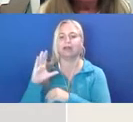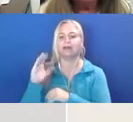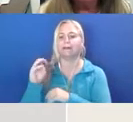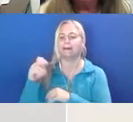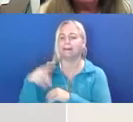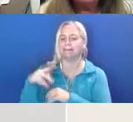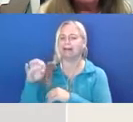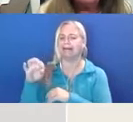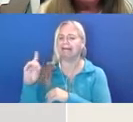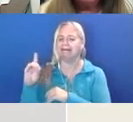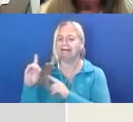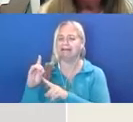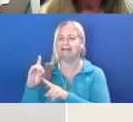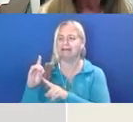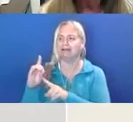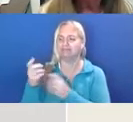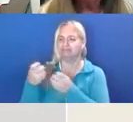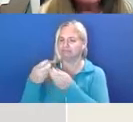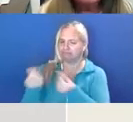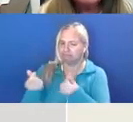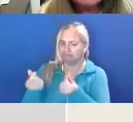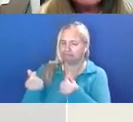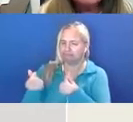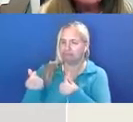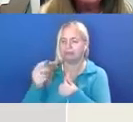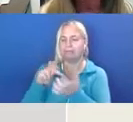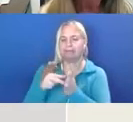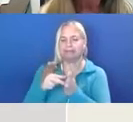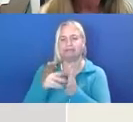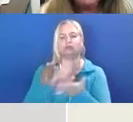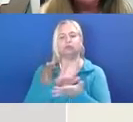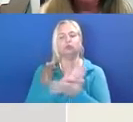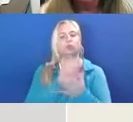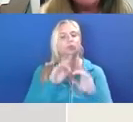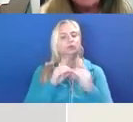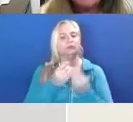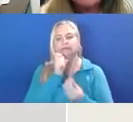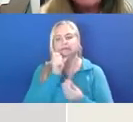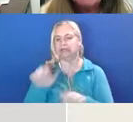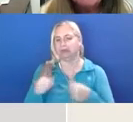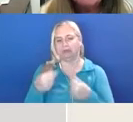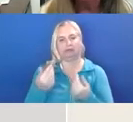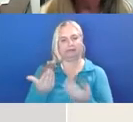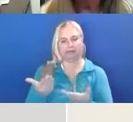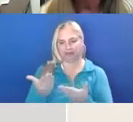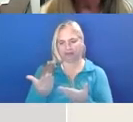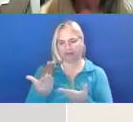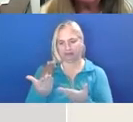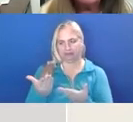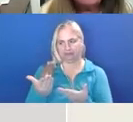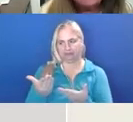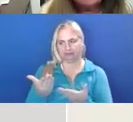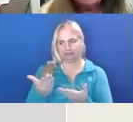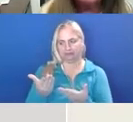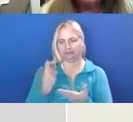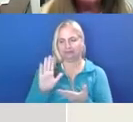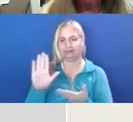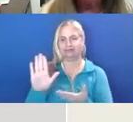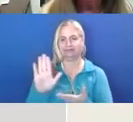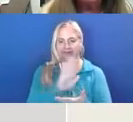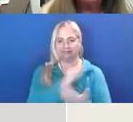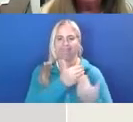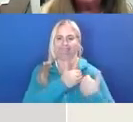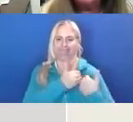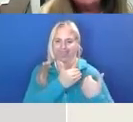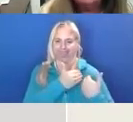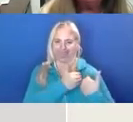a remedy suggests that the school district did not provide what it was supposed